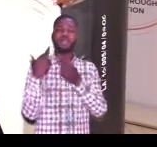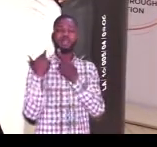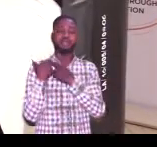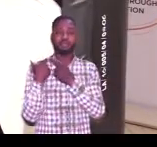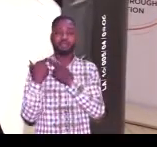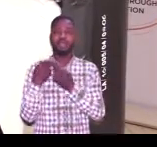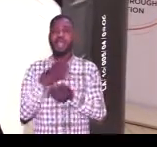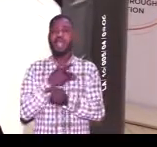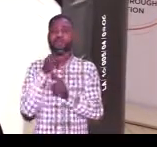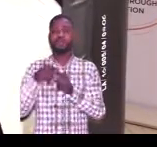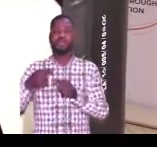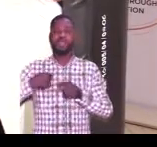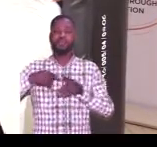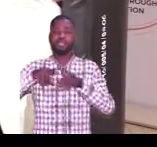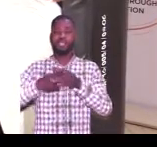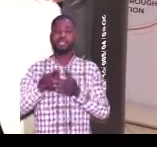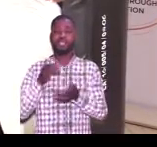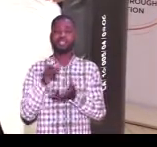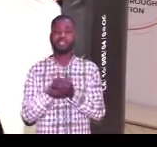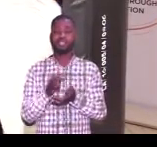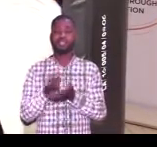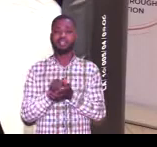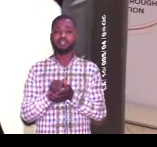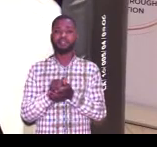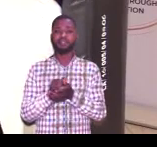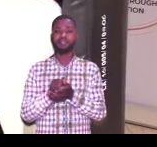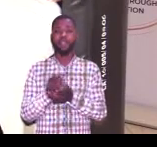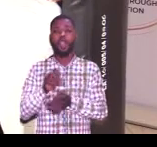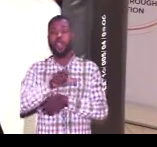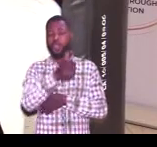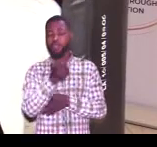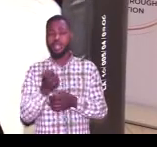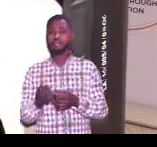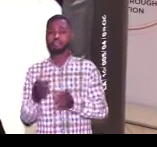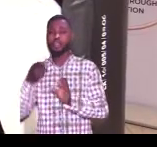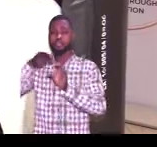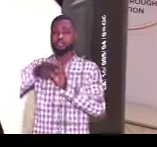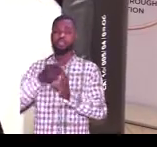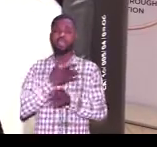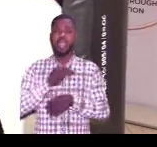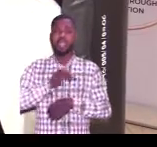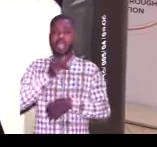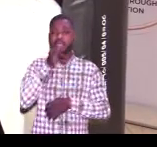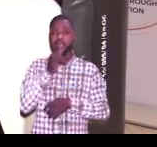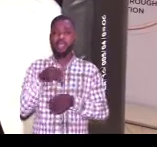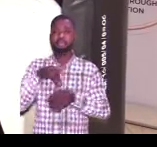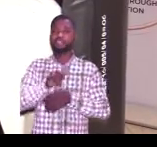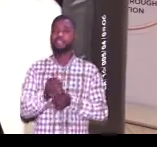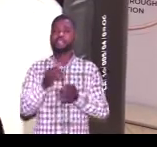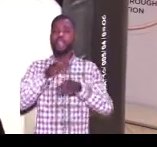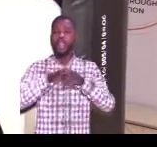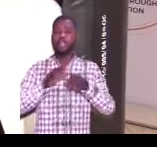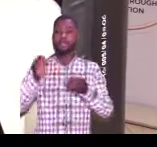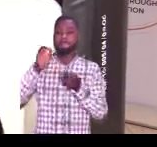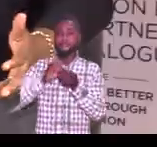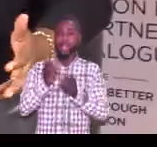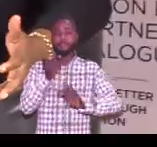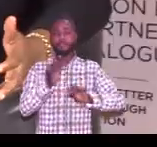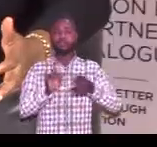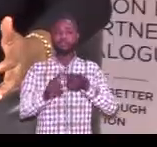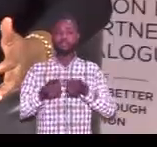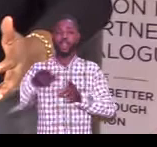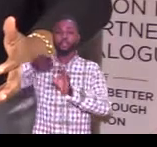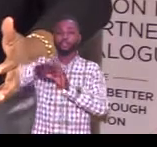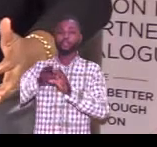responsibility. And when we started that, others joined. And I'm still calling more people to join us